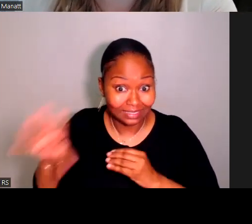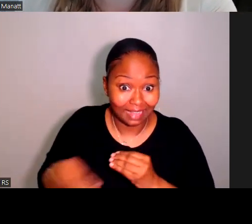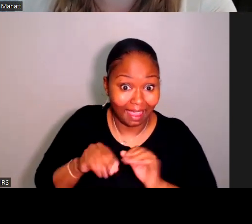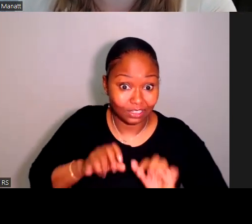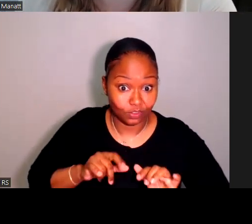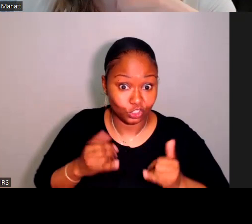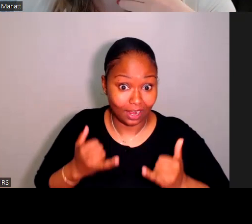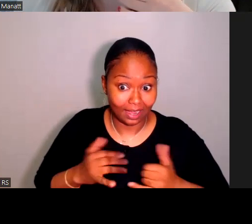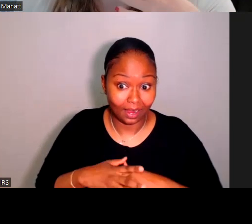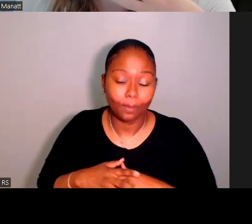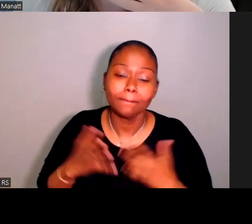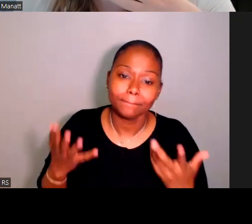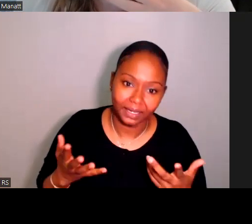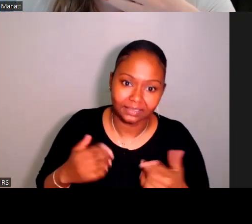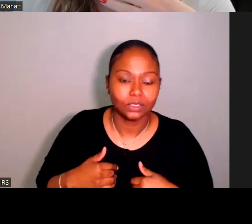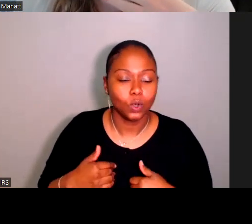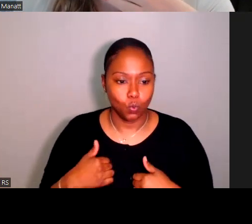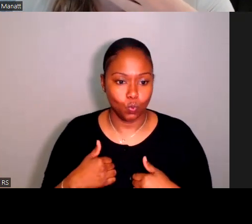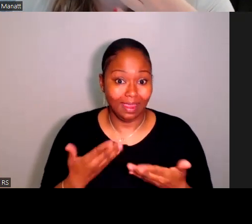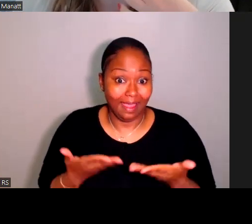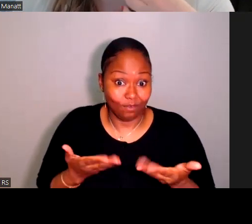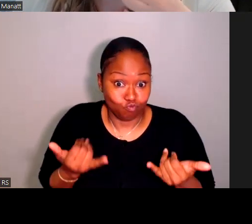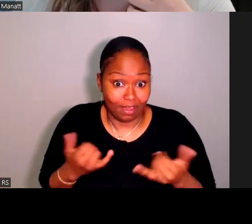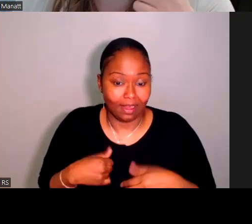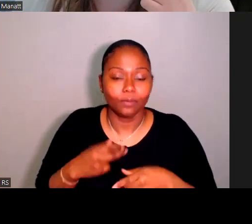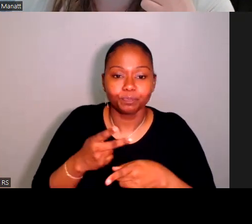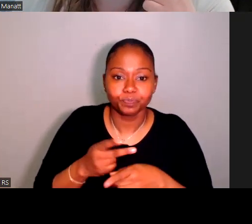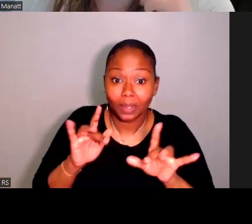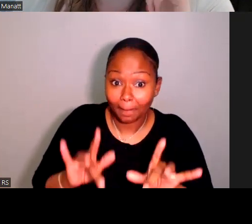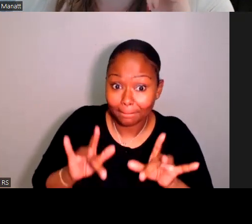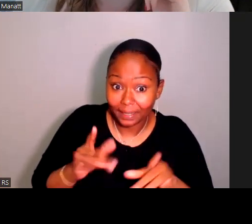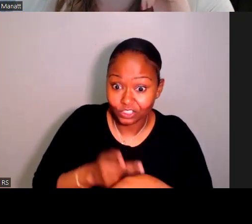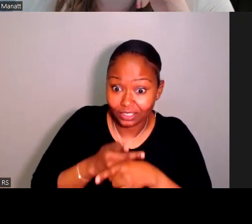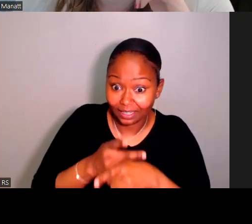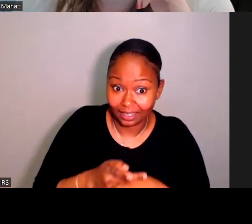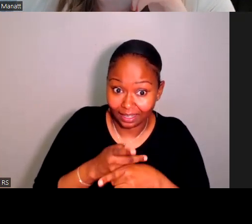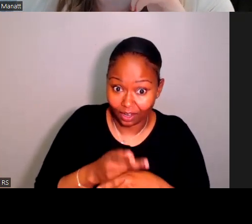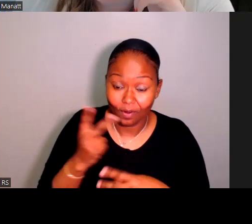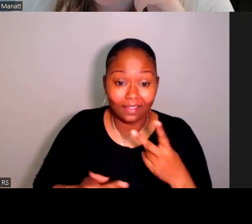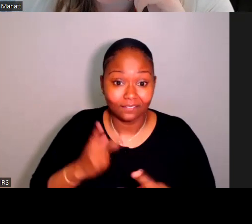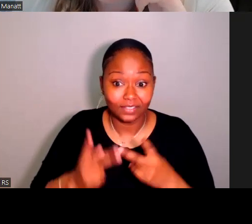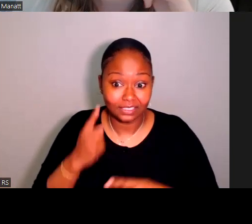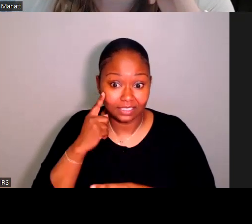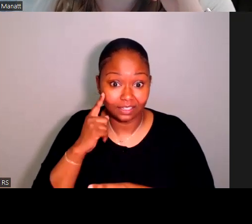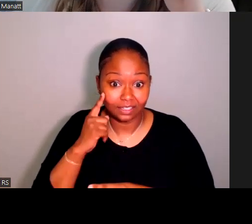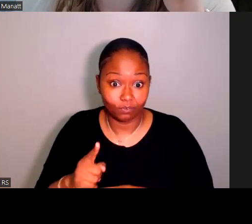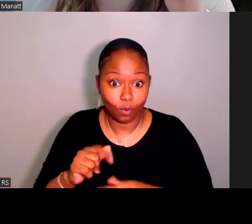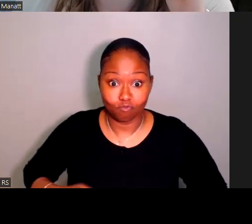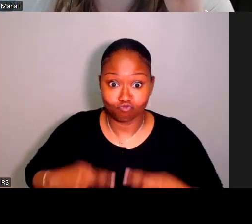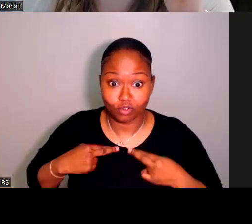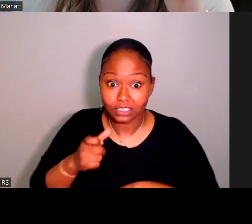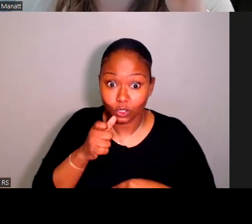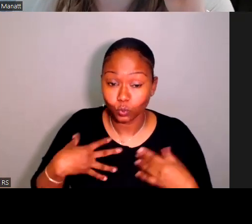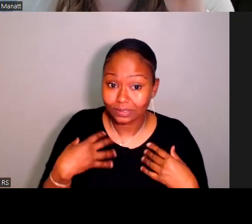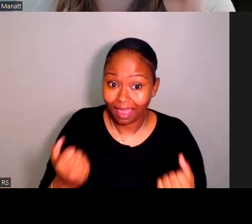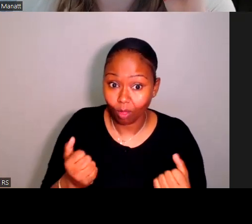note compassionate care is defined in the CMS definition as visits for a resident whose health has sharply declined or has experienced